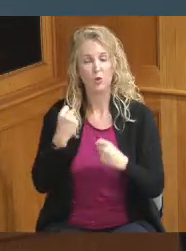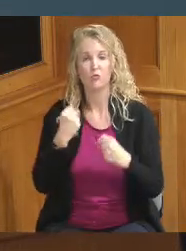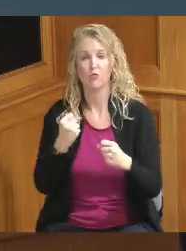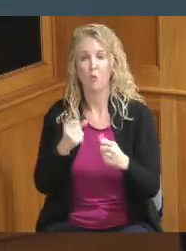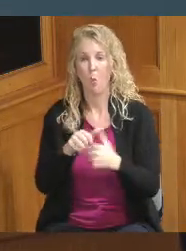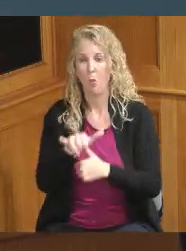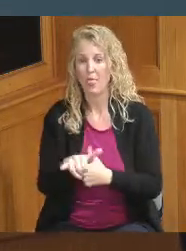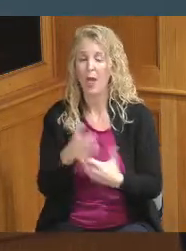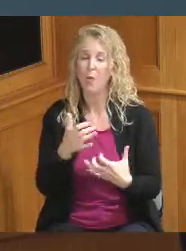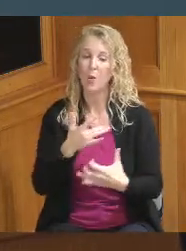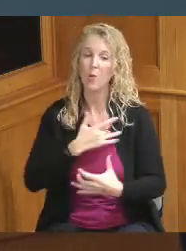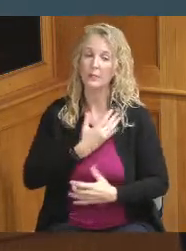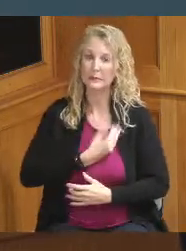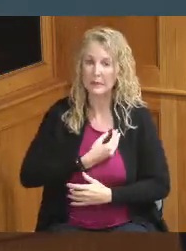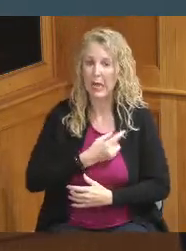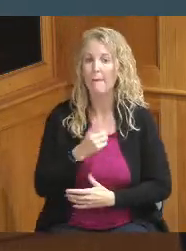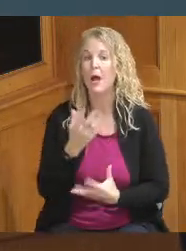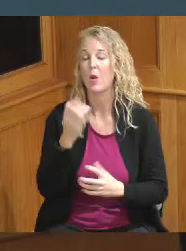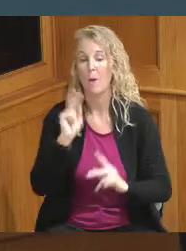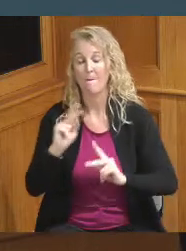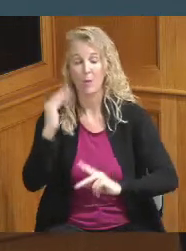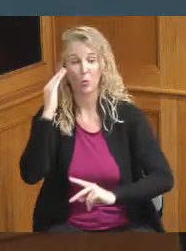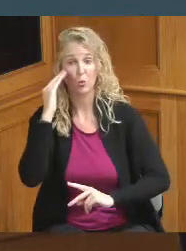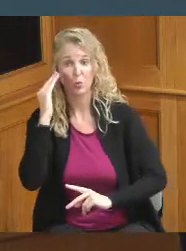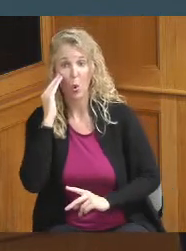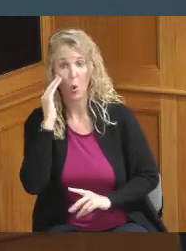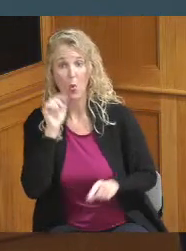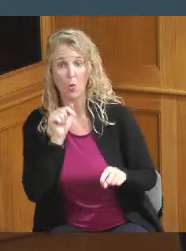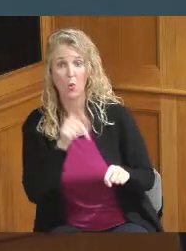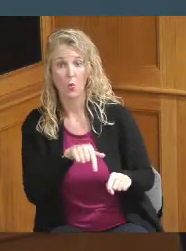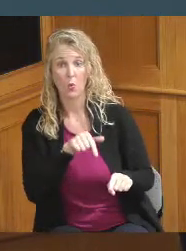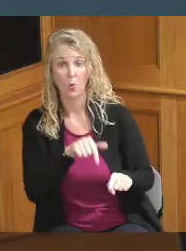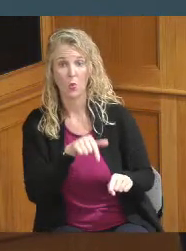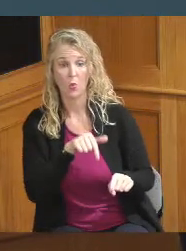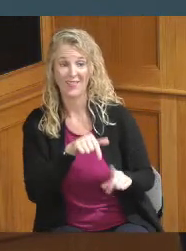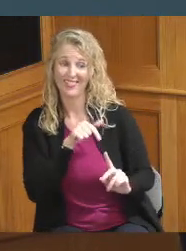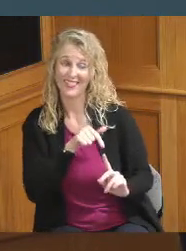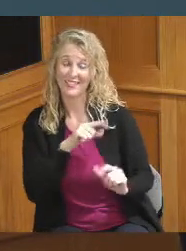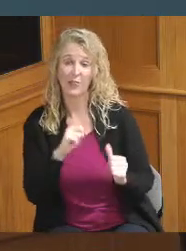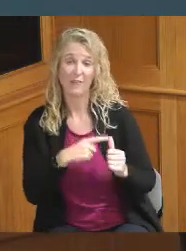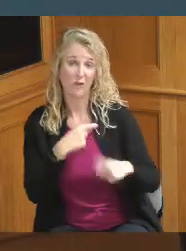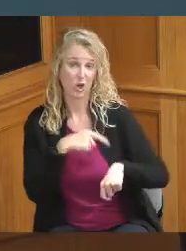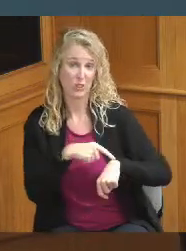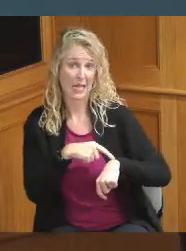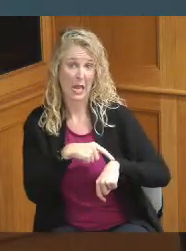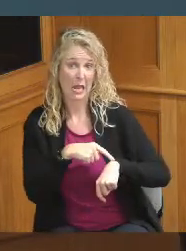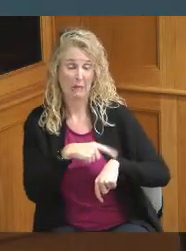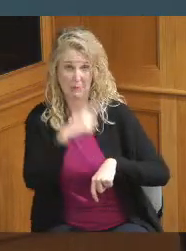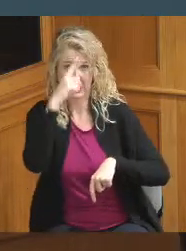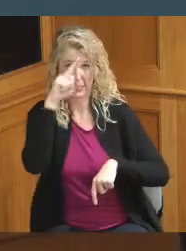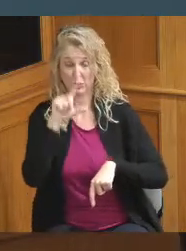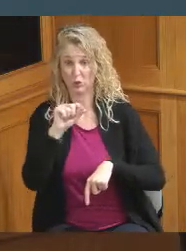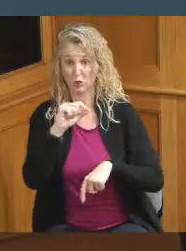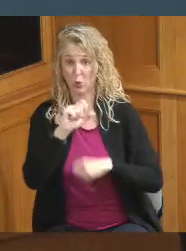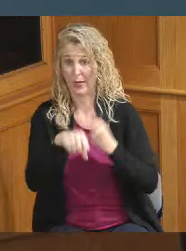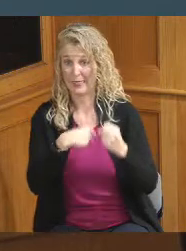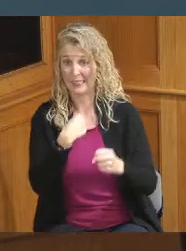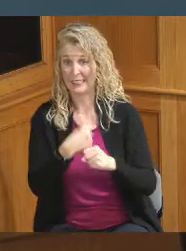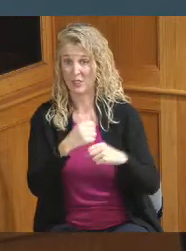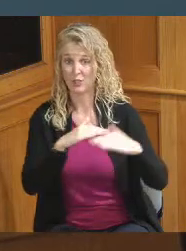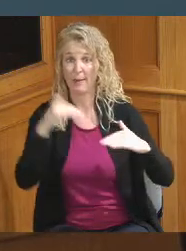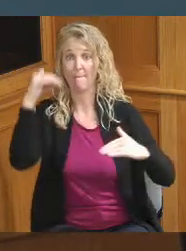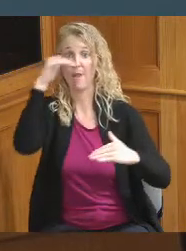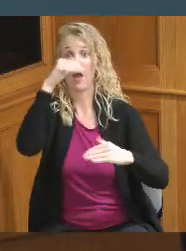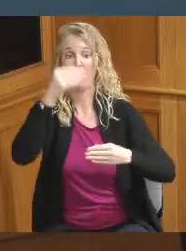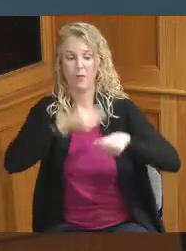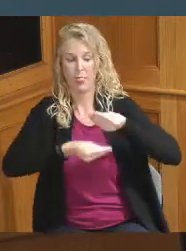want to be kind, but I want the public to know that I think this is the first time in, I don't know, 20 years that we've gone over